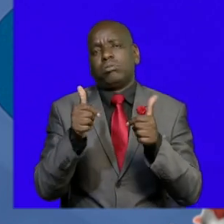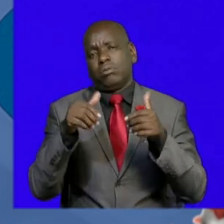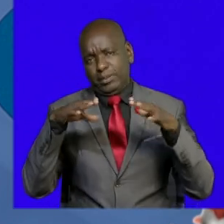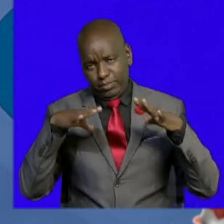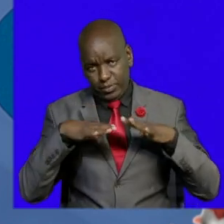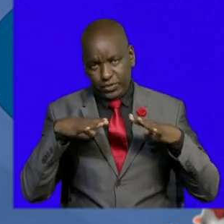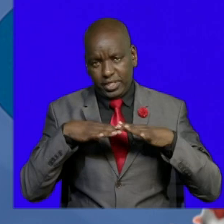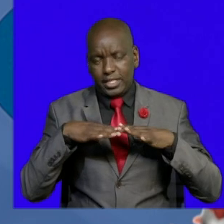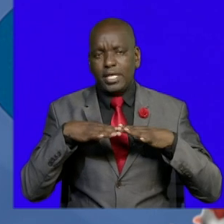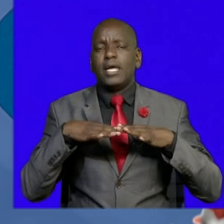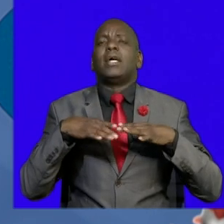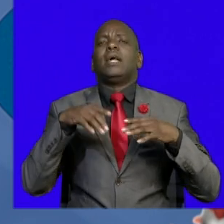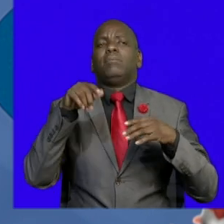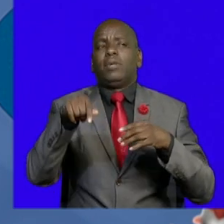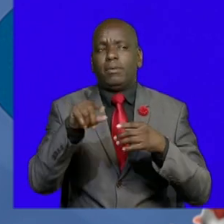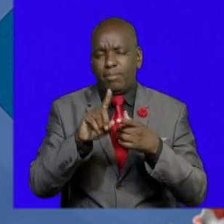board.